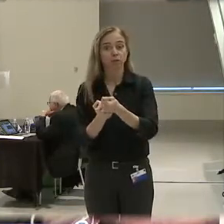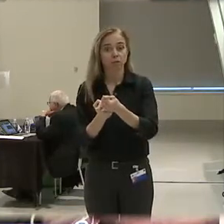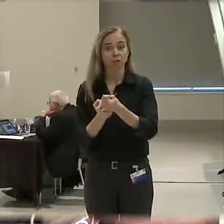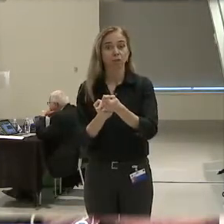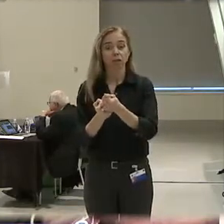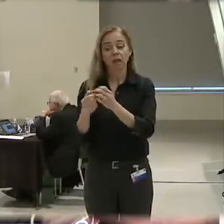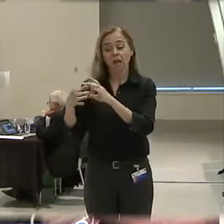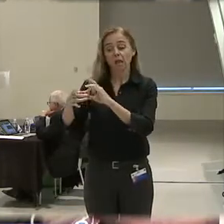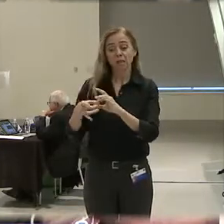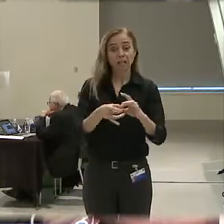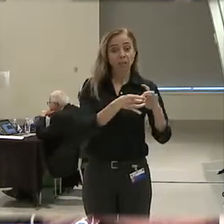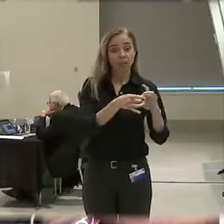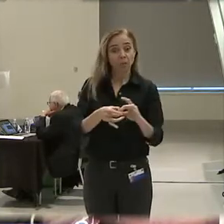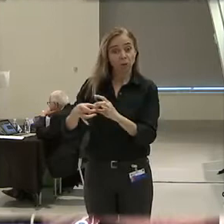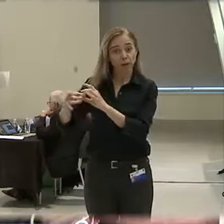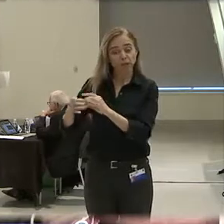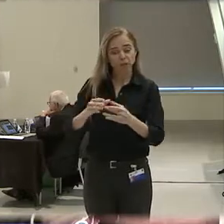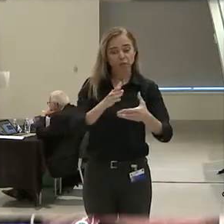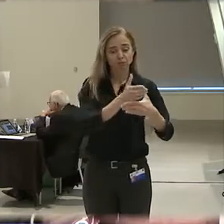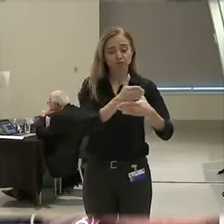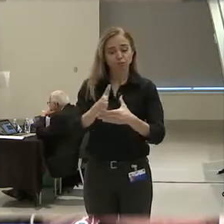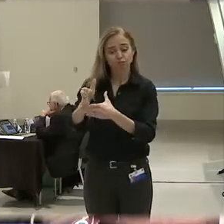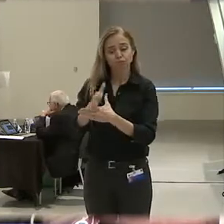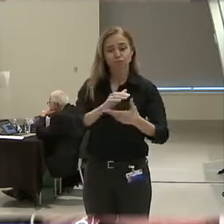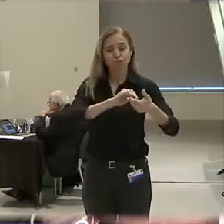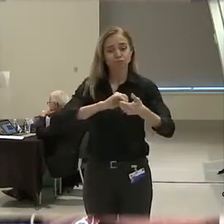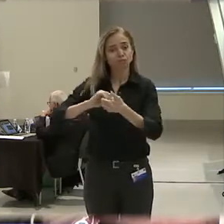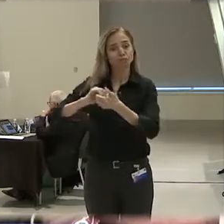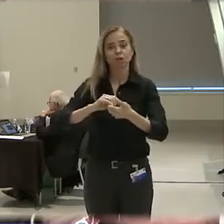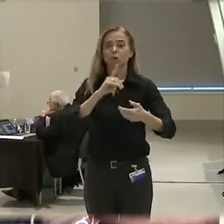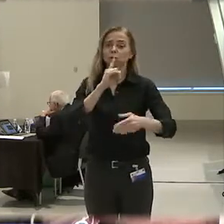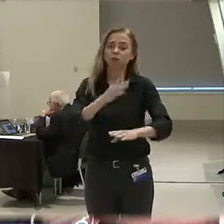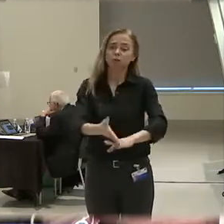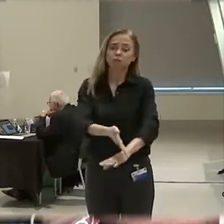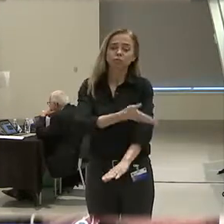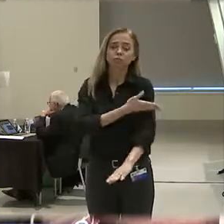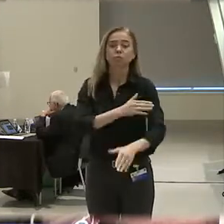this collaboration has made a huge difference in that community.